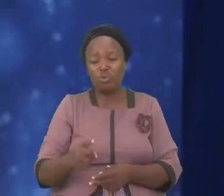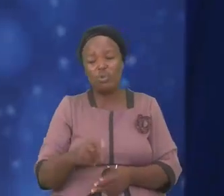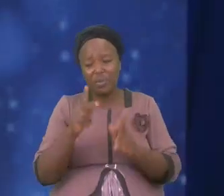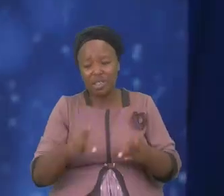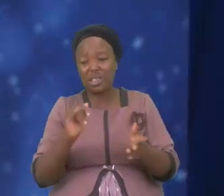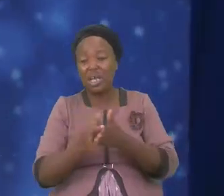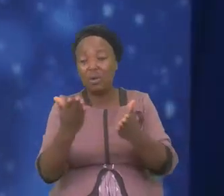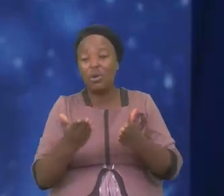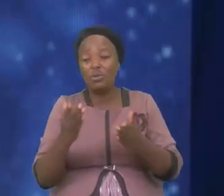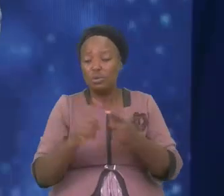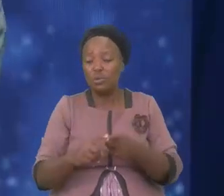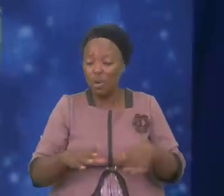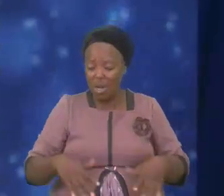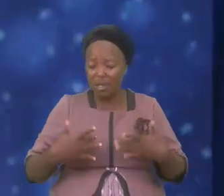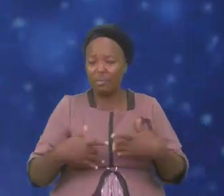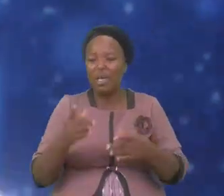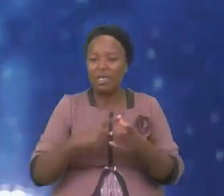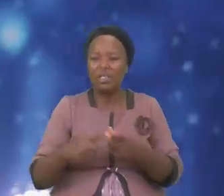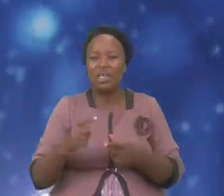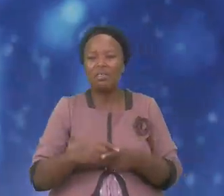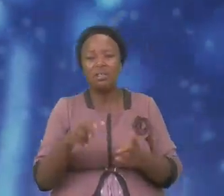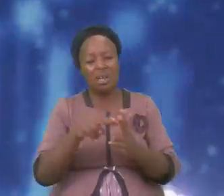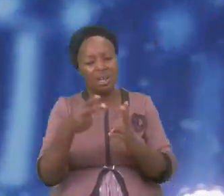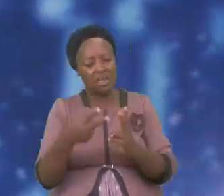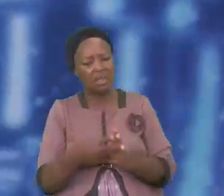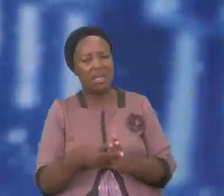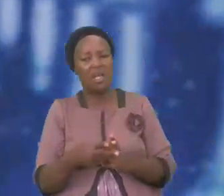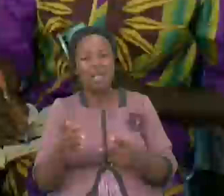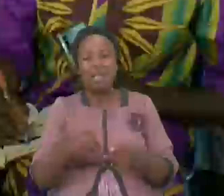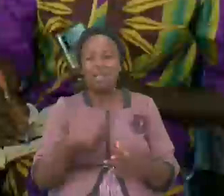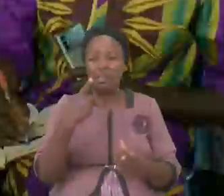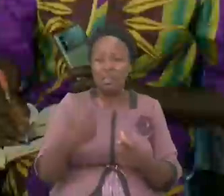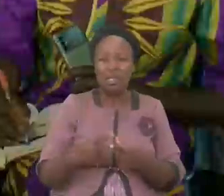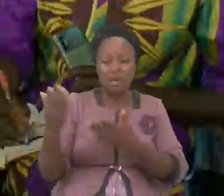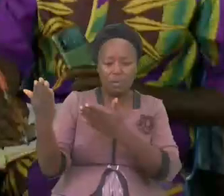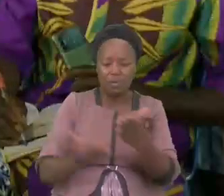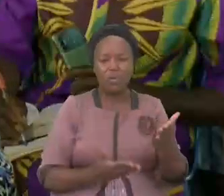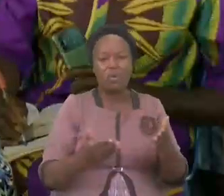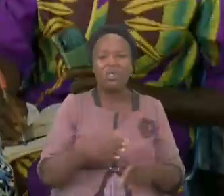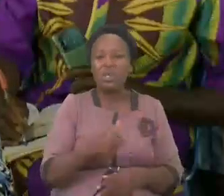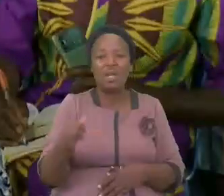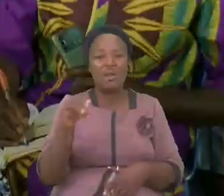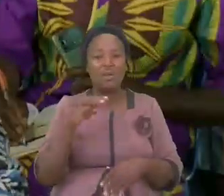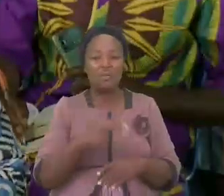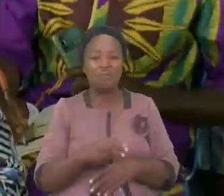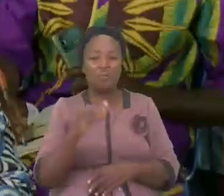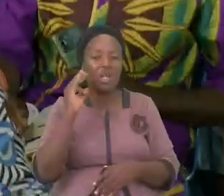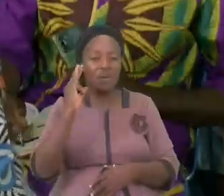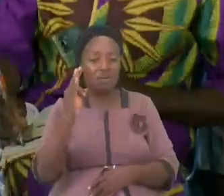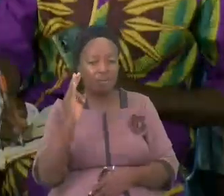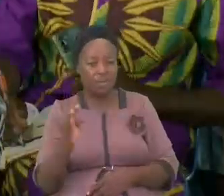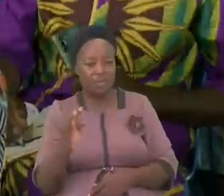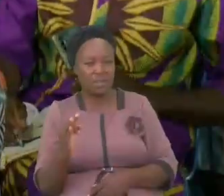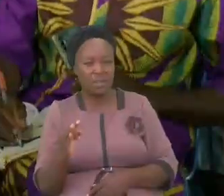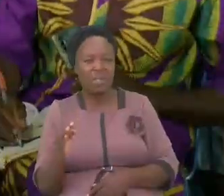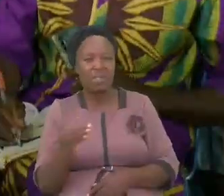then brought a message. Look at Micah chapter 2, and I'm reading from verse 10 there. Micah chapter 2,